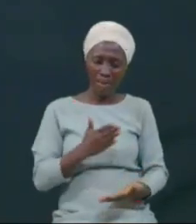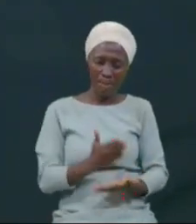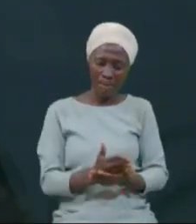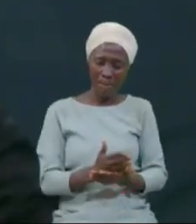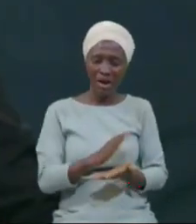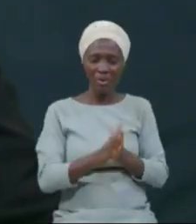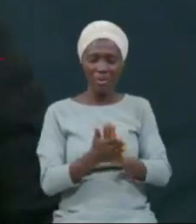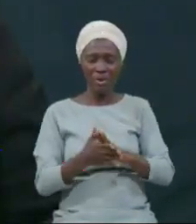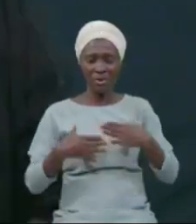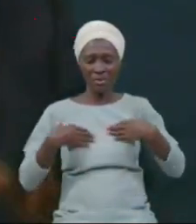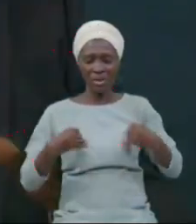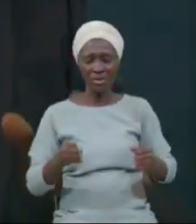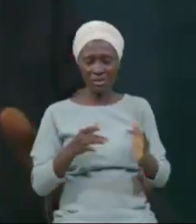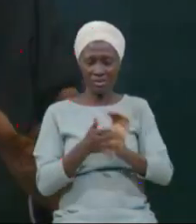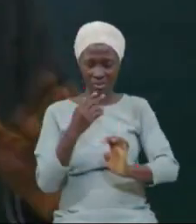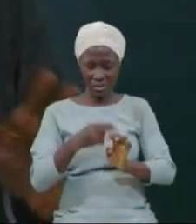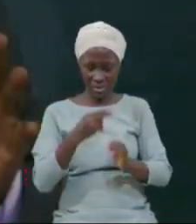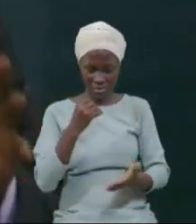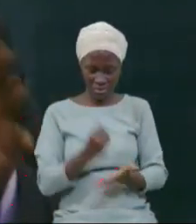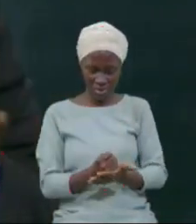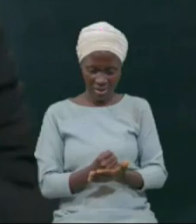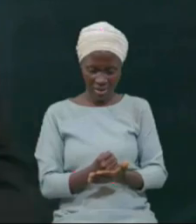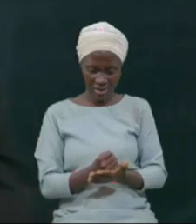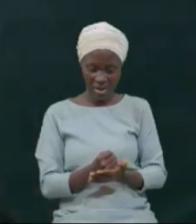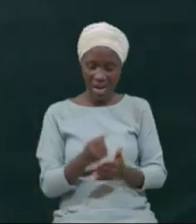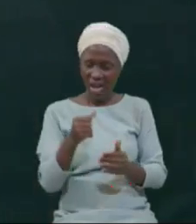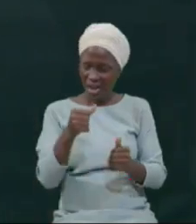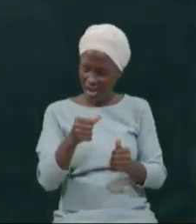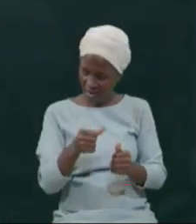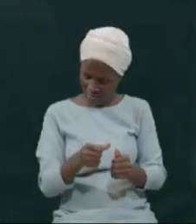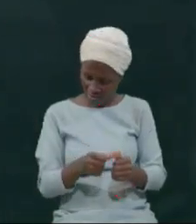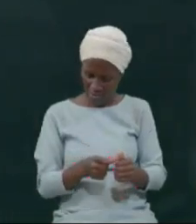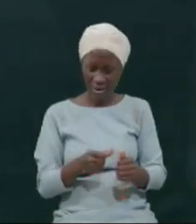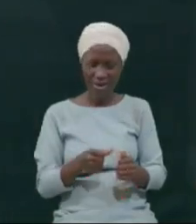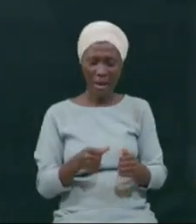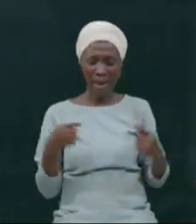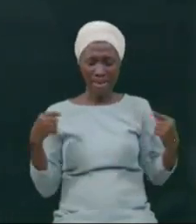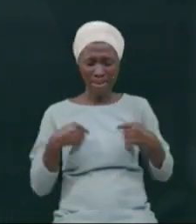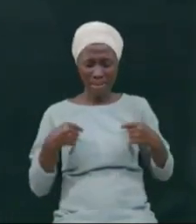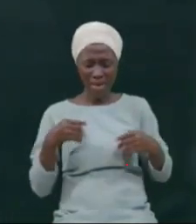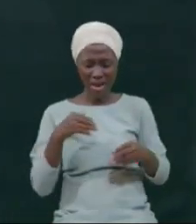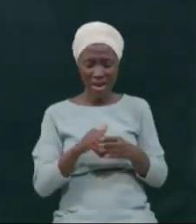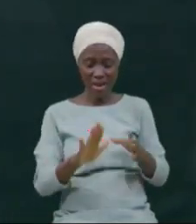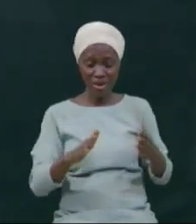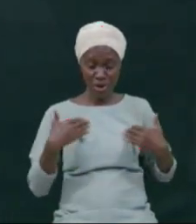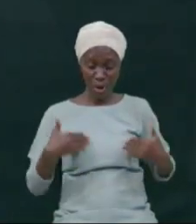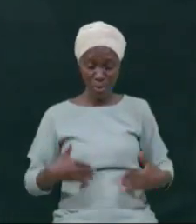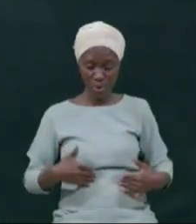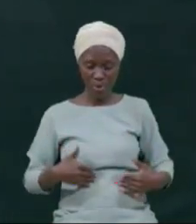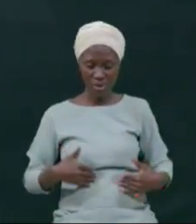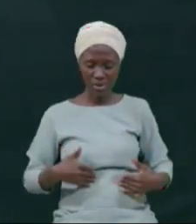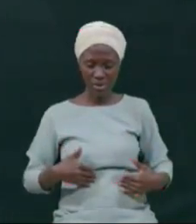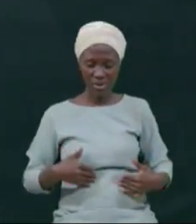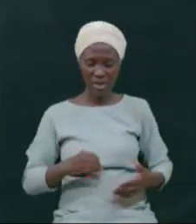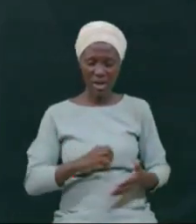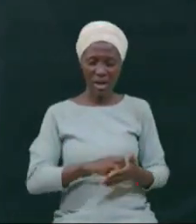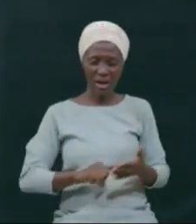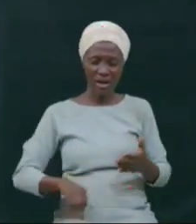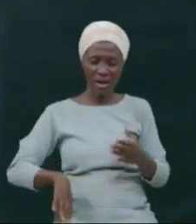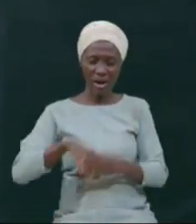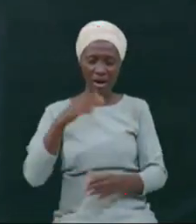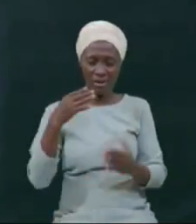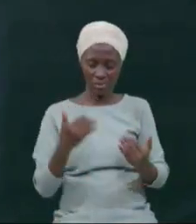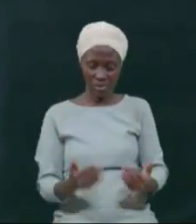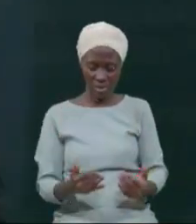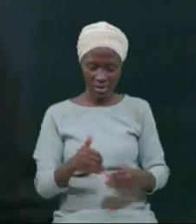name. Every pain in your body, clear out right now in Jesus'